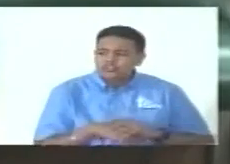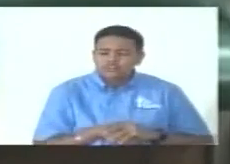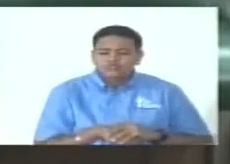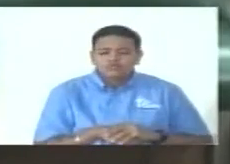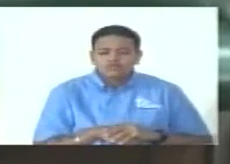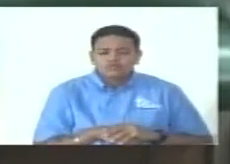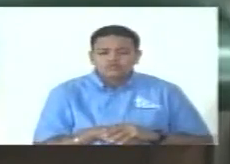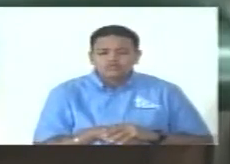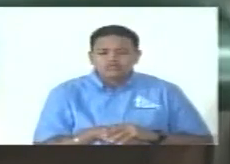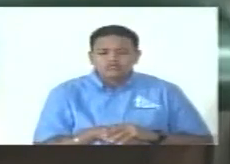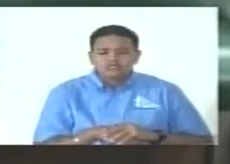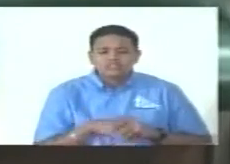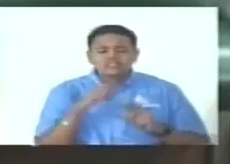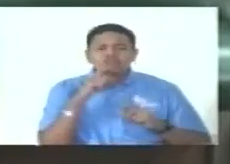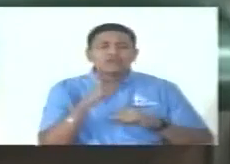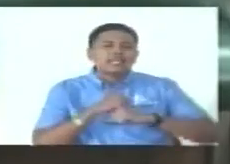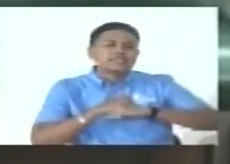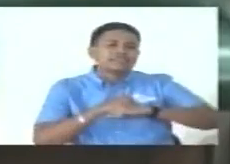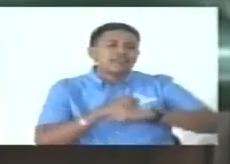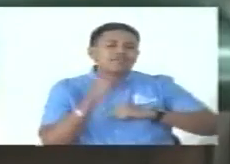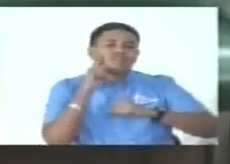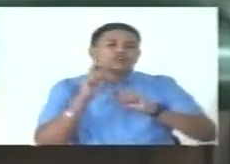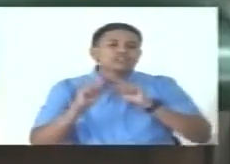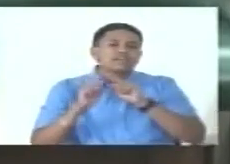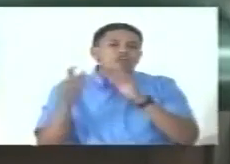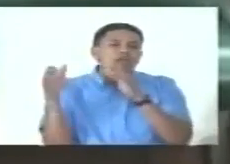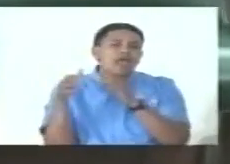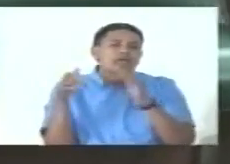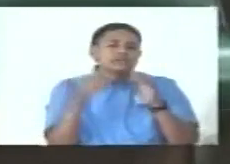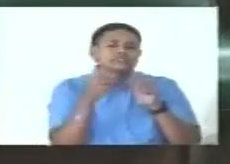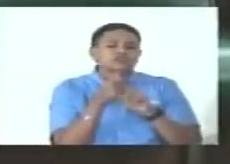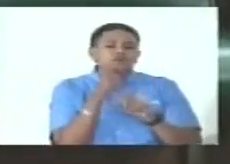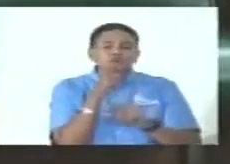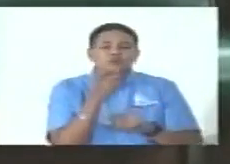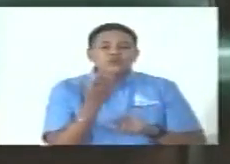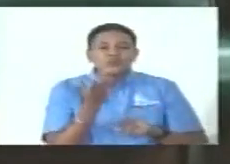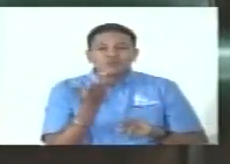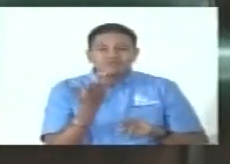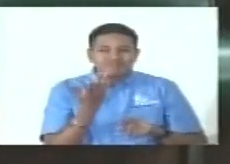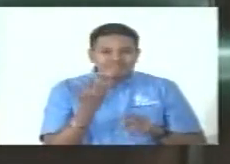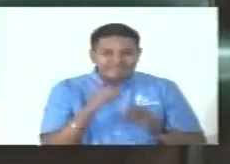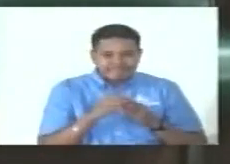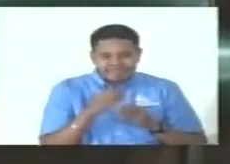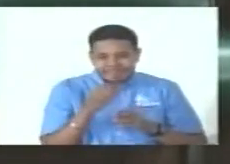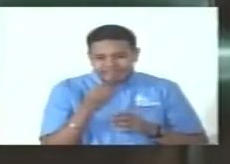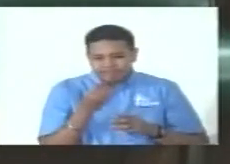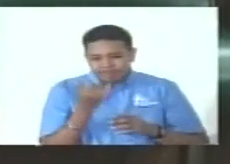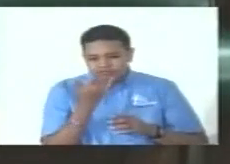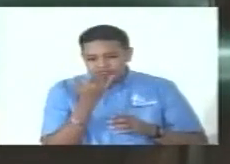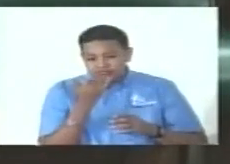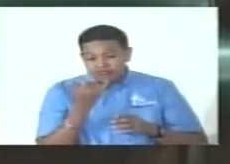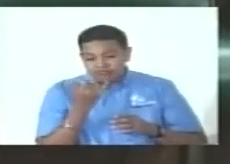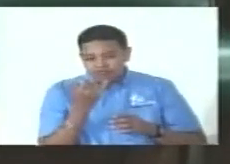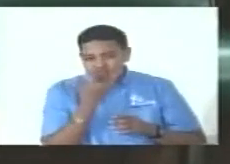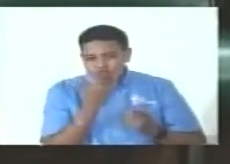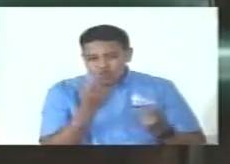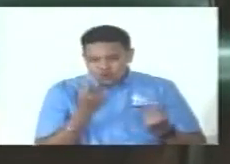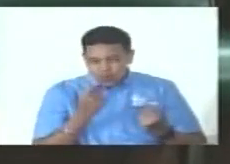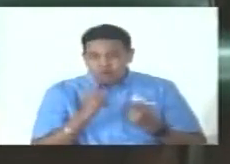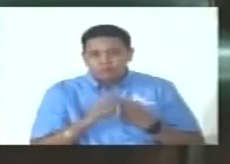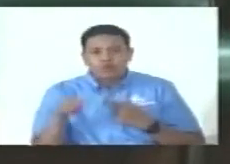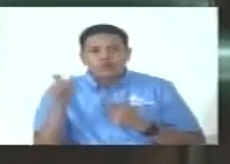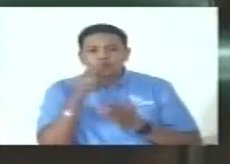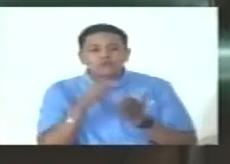it's a safeguard for entities which are scrupulous and have integrity. But your data is out